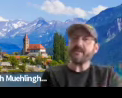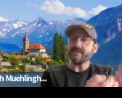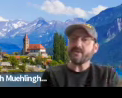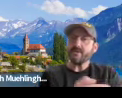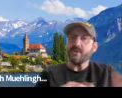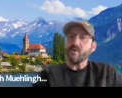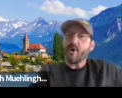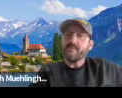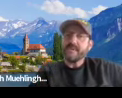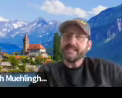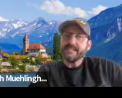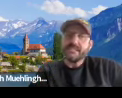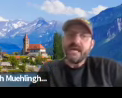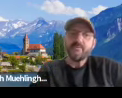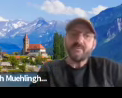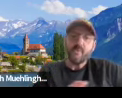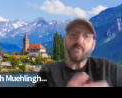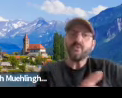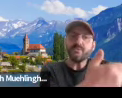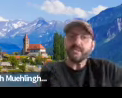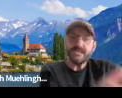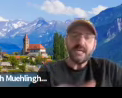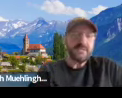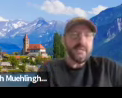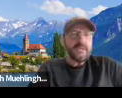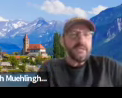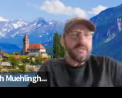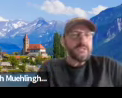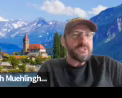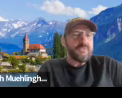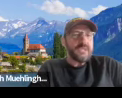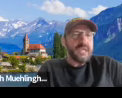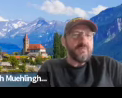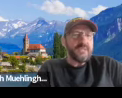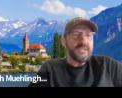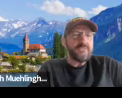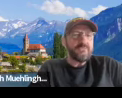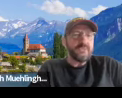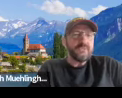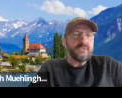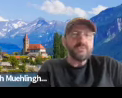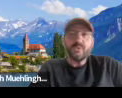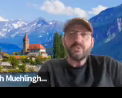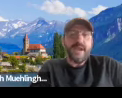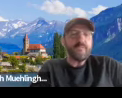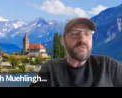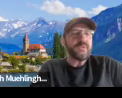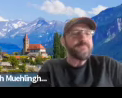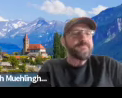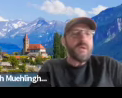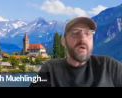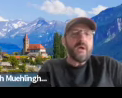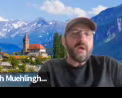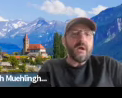a membrane, covering the inside before we go to the inside, because we cannot bring, too much crap